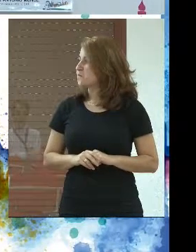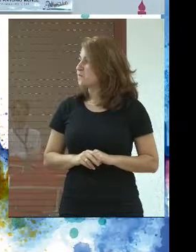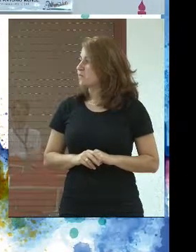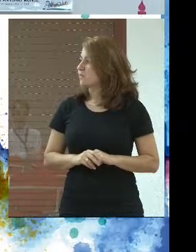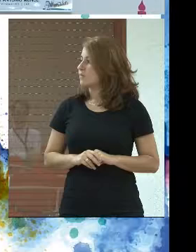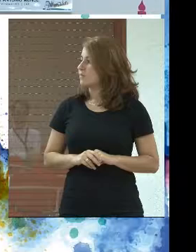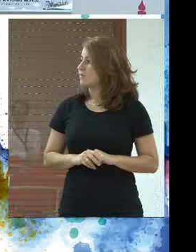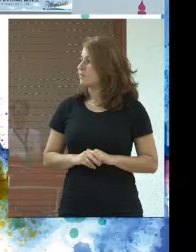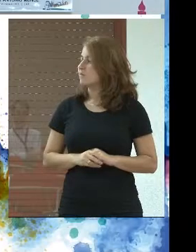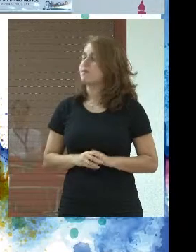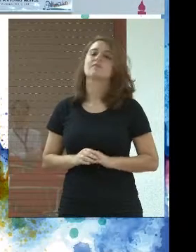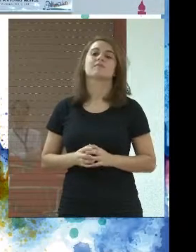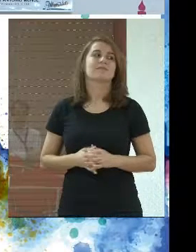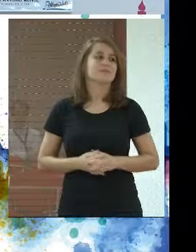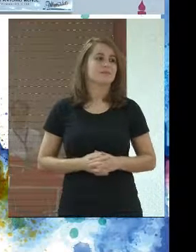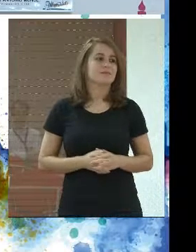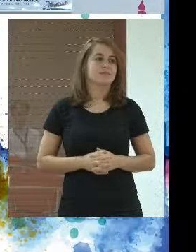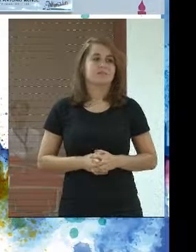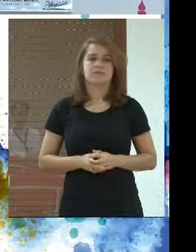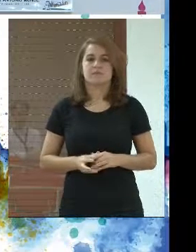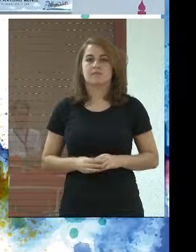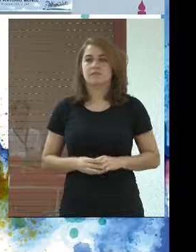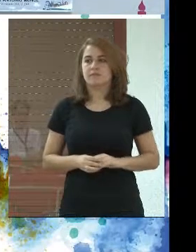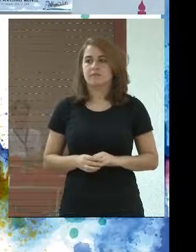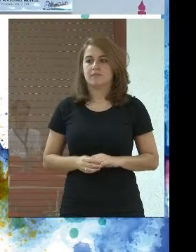it to the printer, and I will start with the printing.